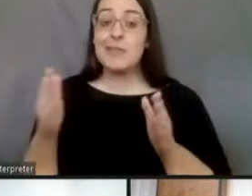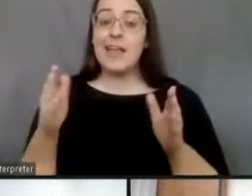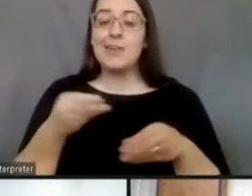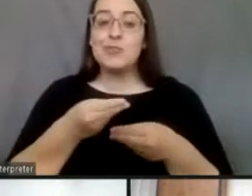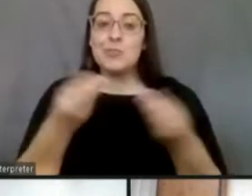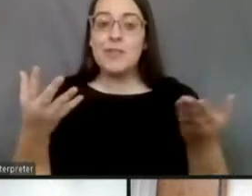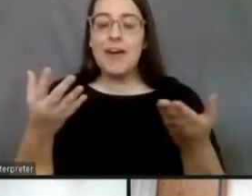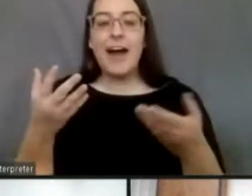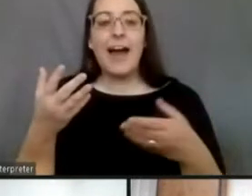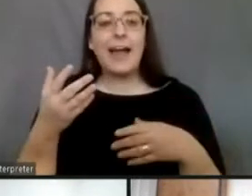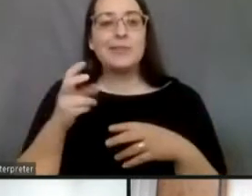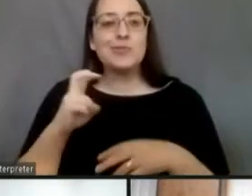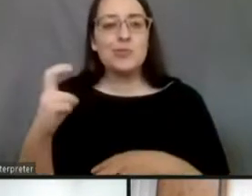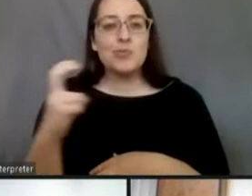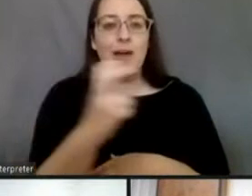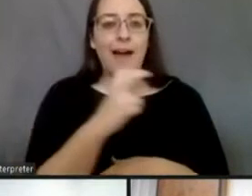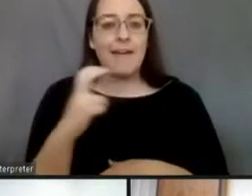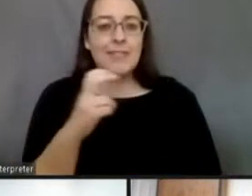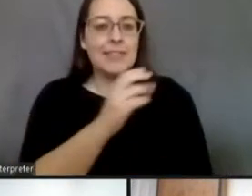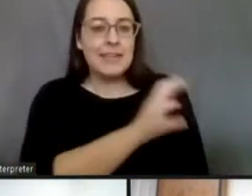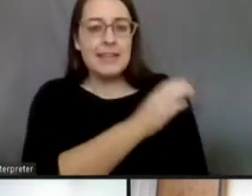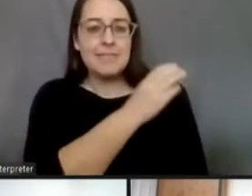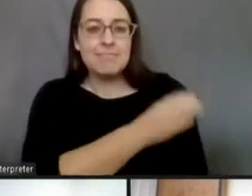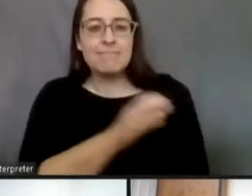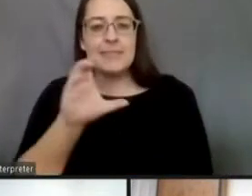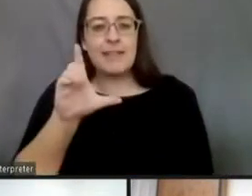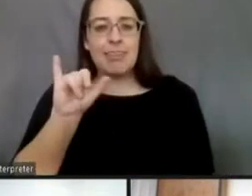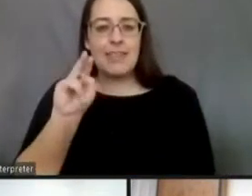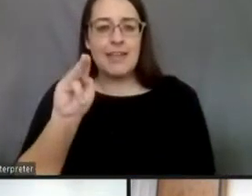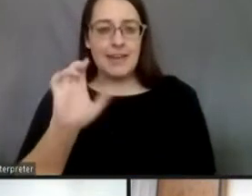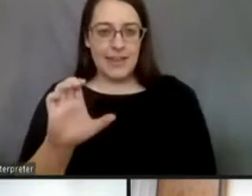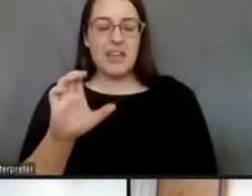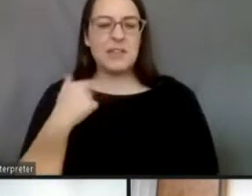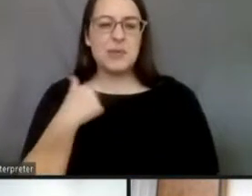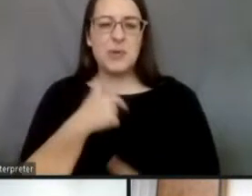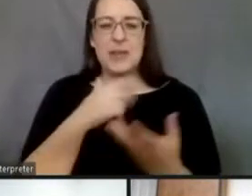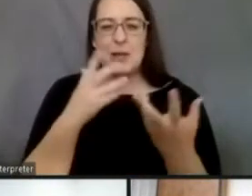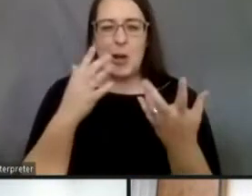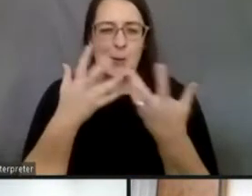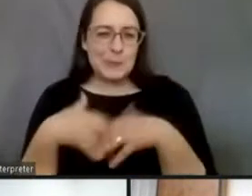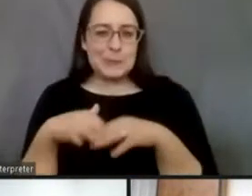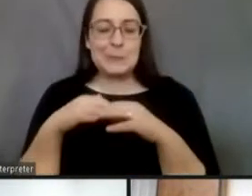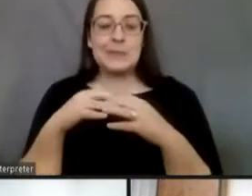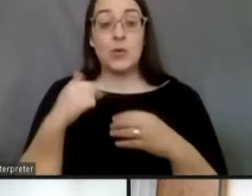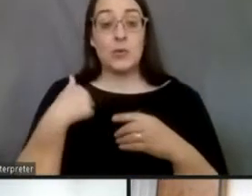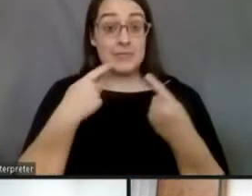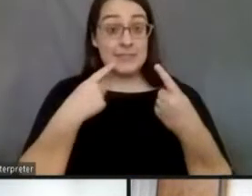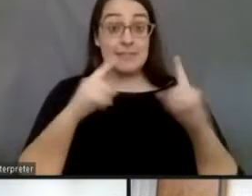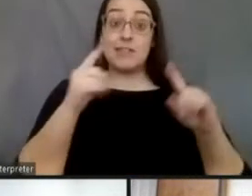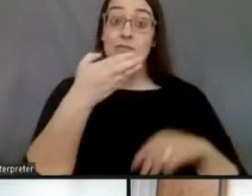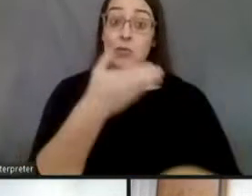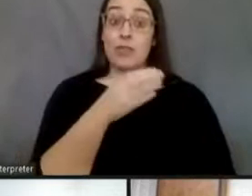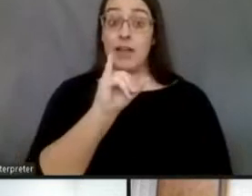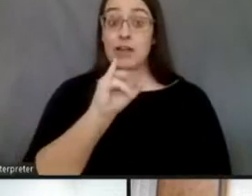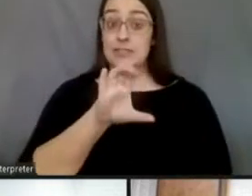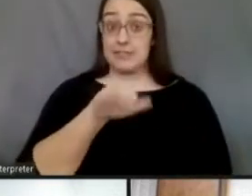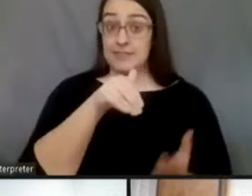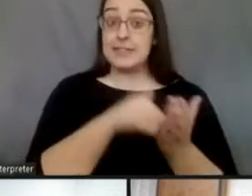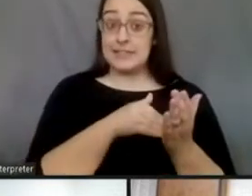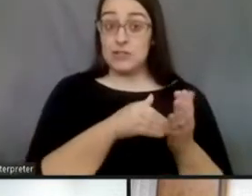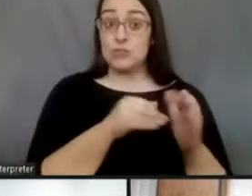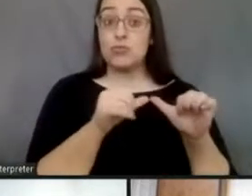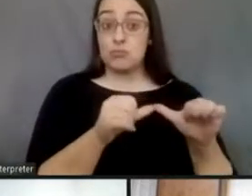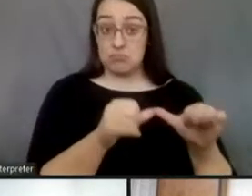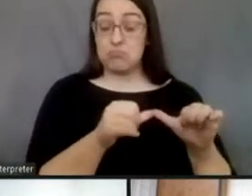clinics as we finalize the details. We have a very successful clinic at the Civic Center, and we'll continue